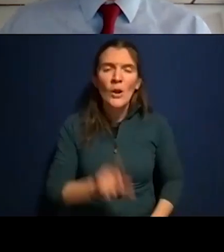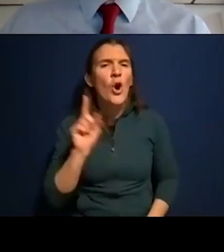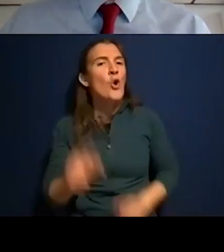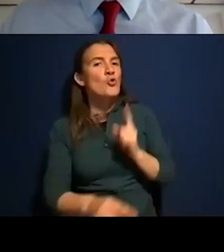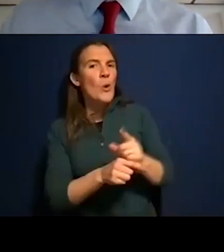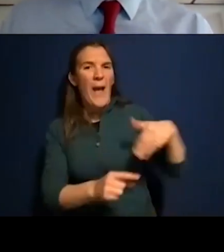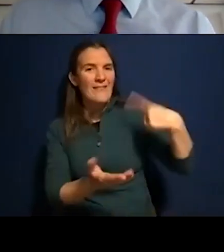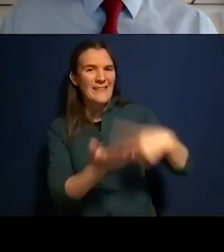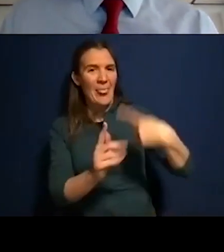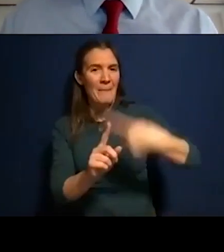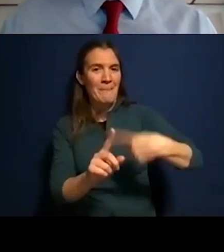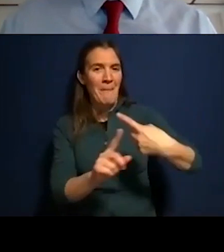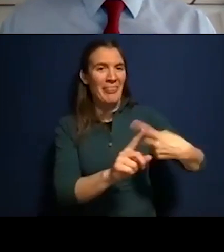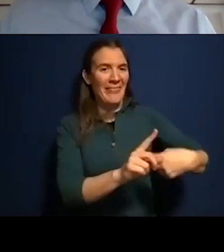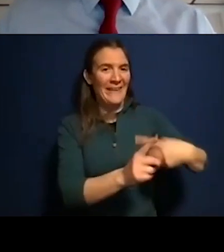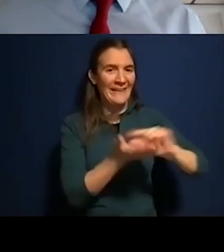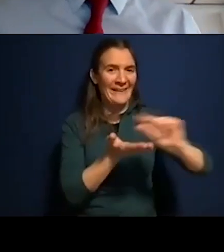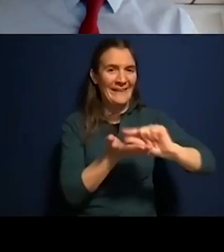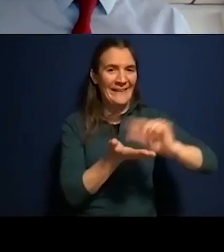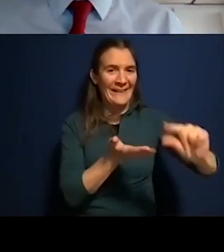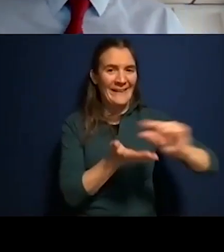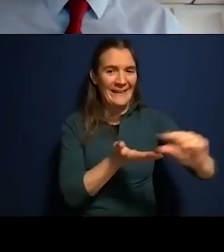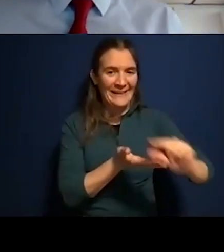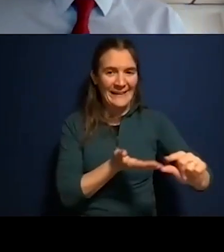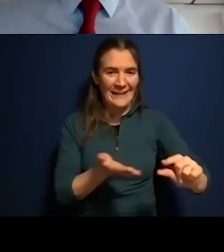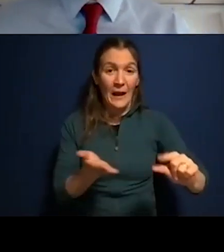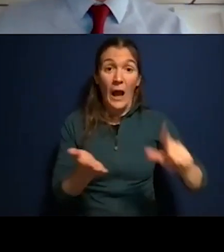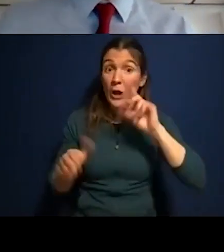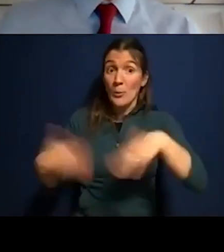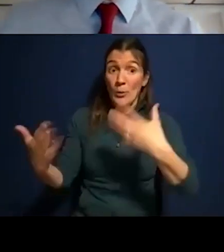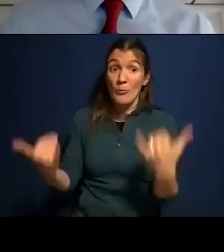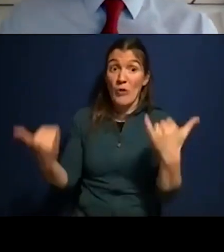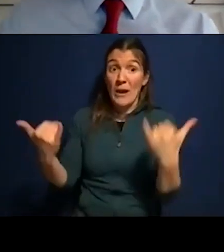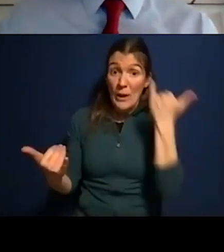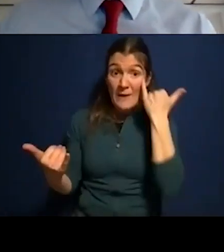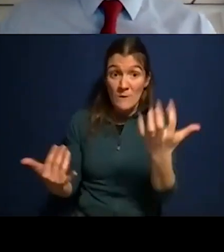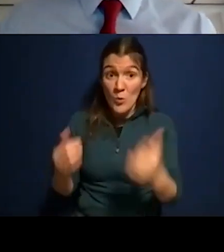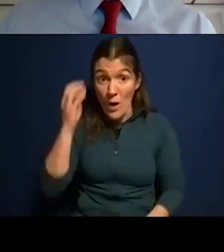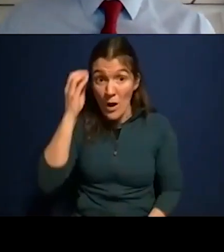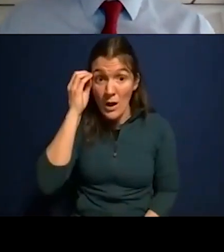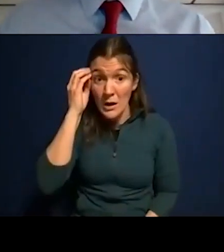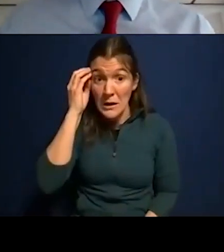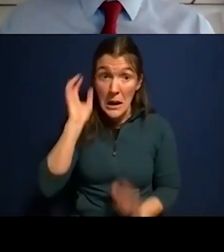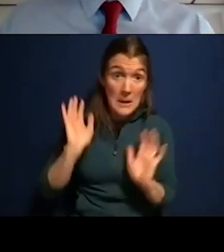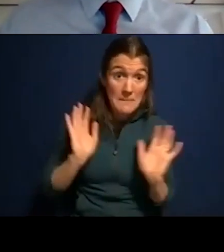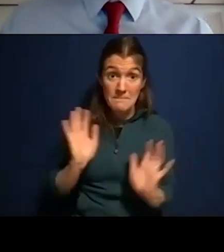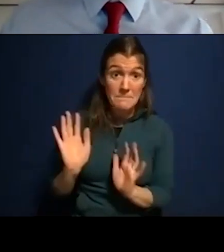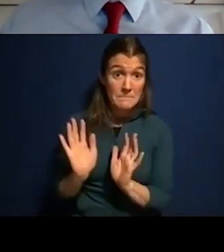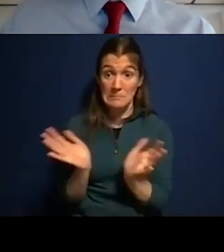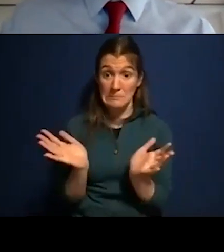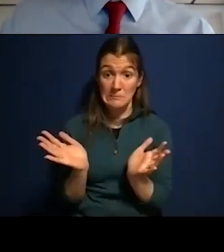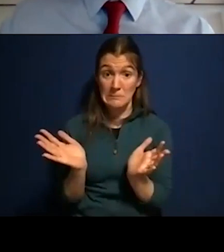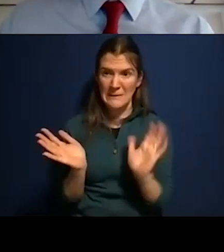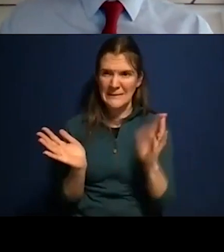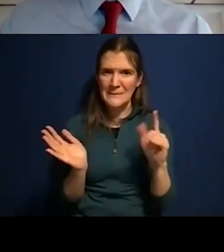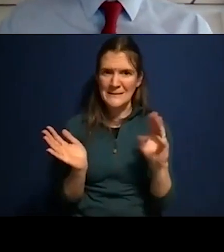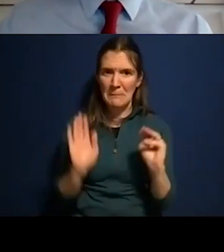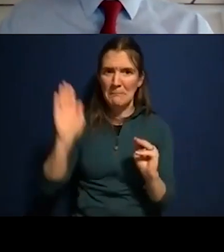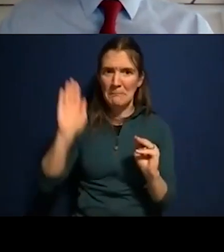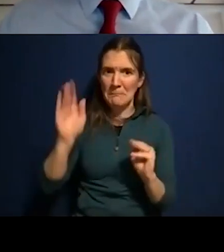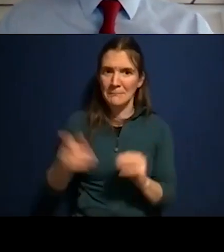discussed the monthly basis, but... I'm happy to bring that up right now if you'd like me to, but it looks like Tim wants to